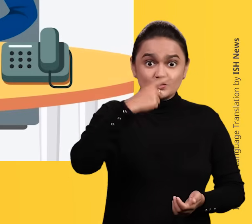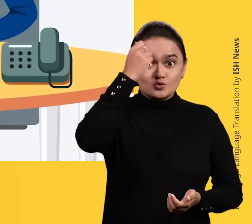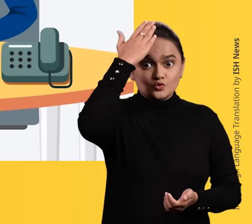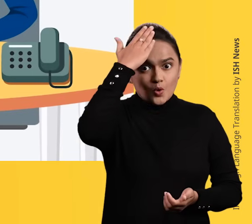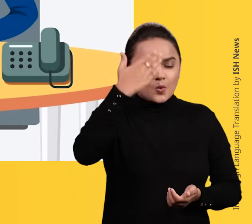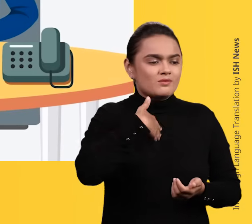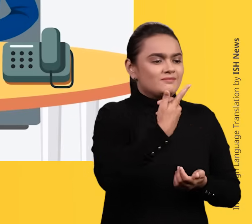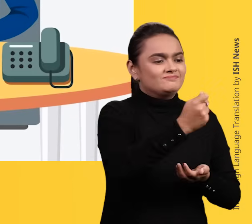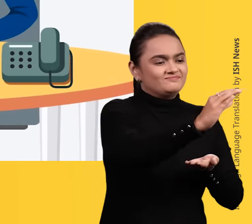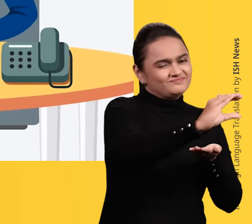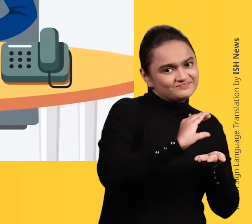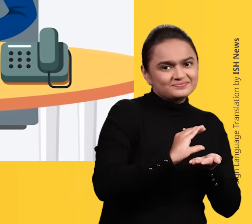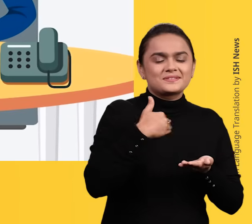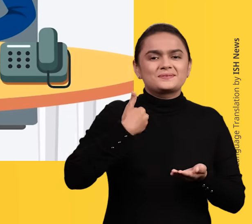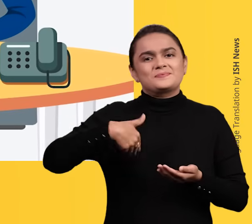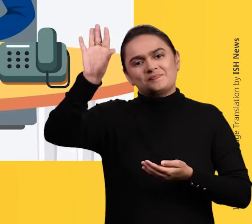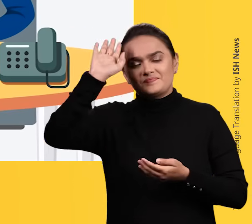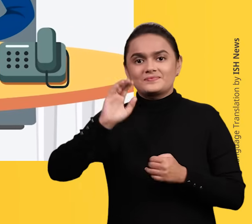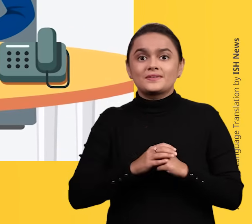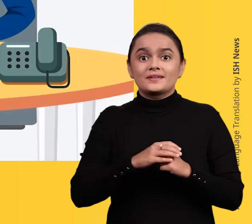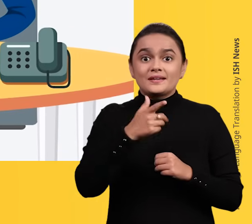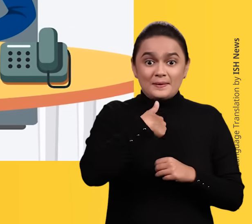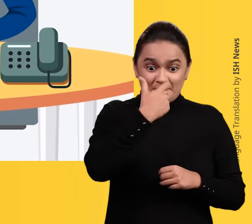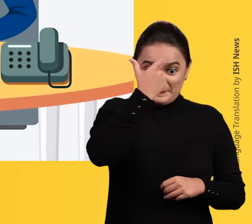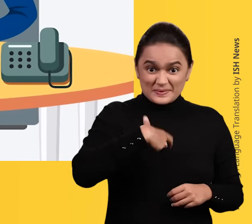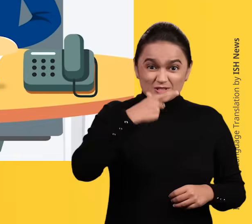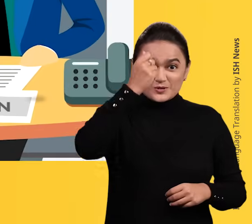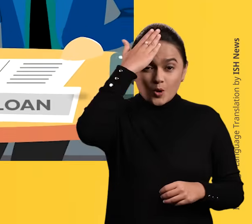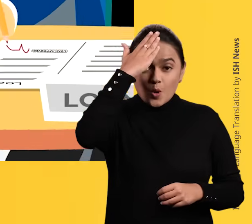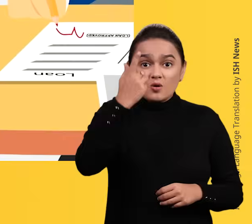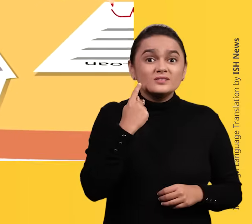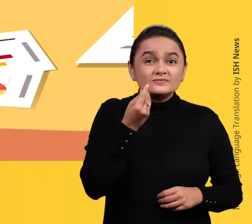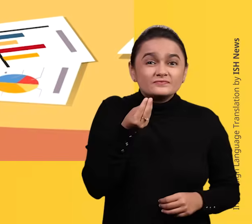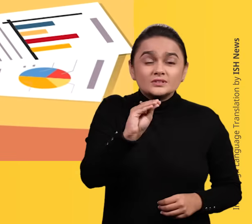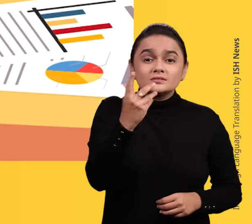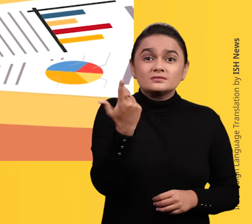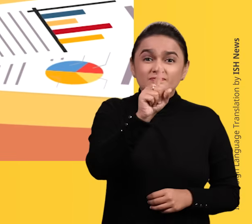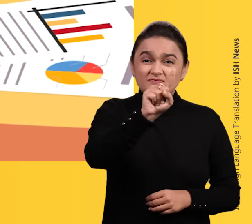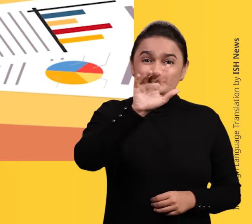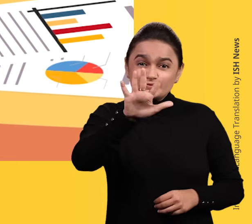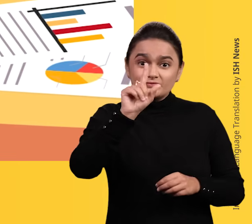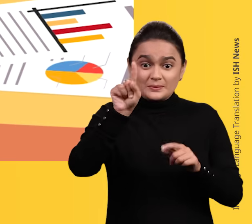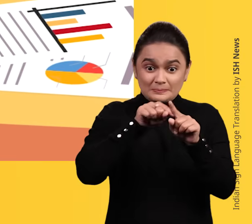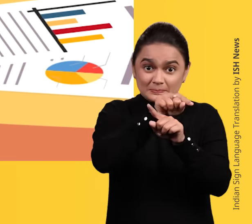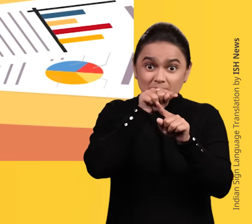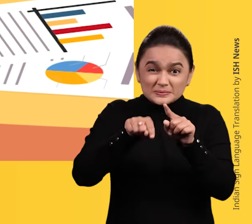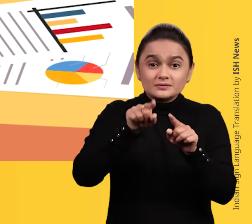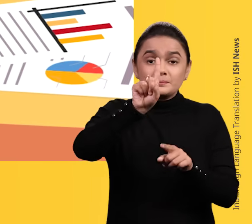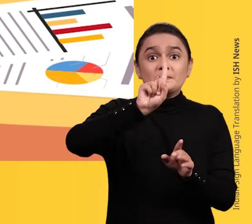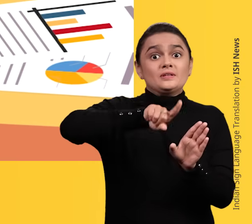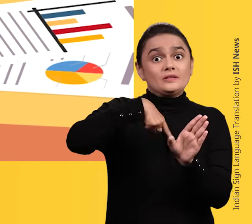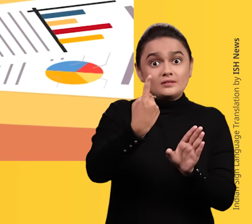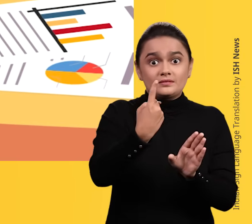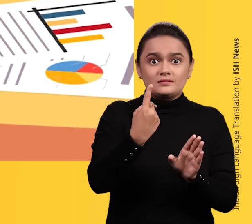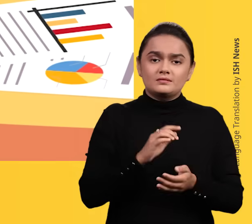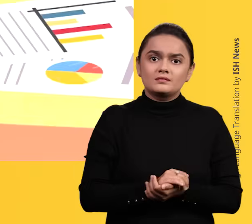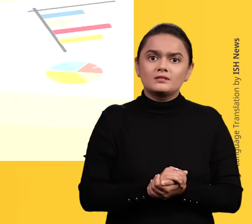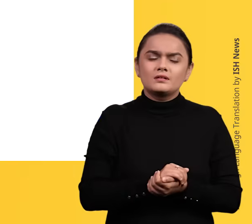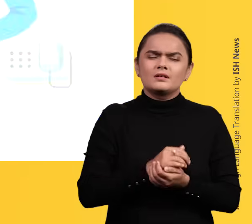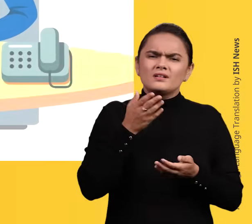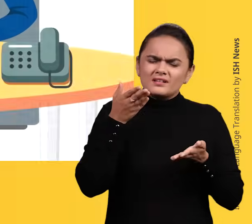personal loan from the bank to fund the trip. The personal loan interest was 15% per